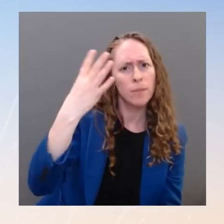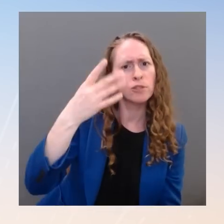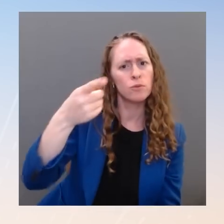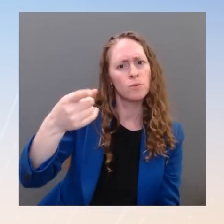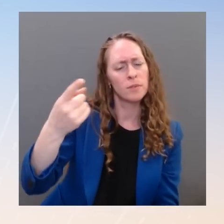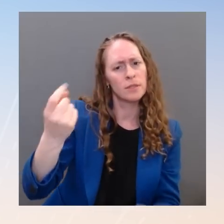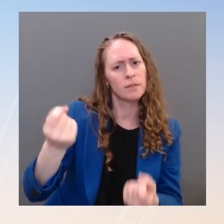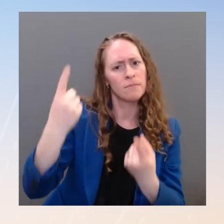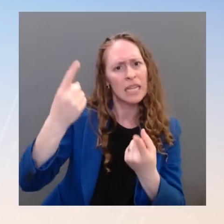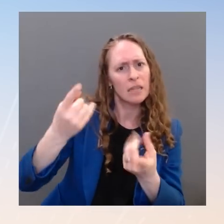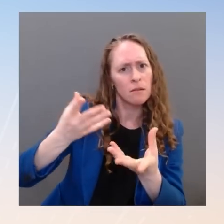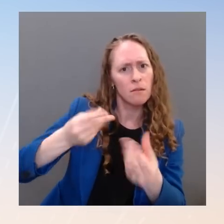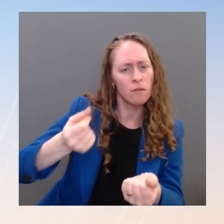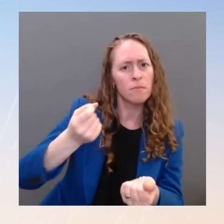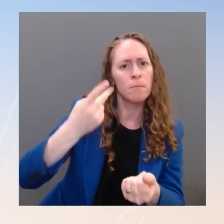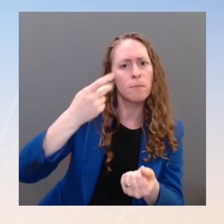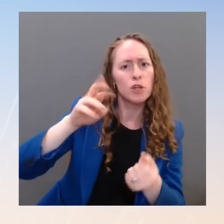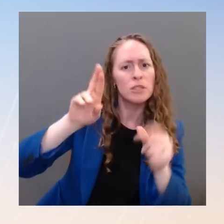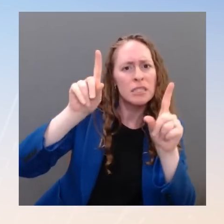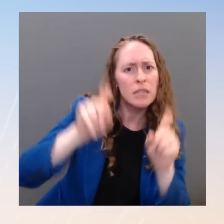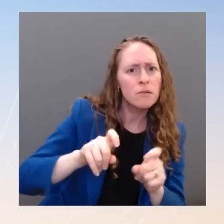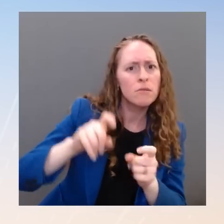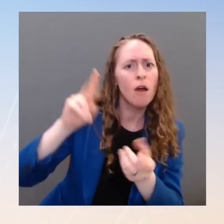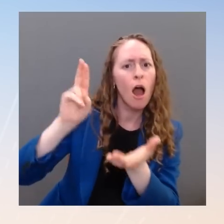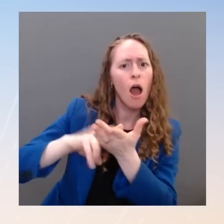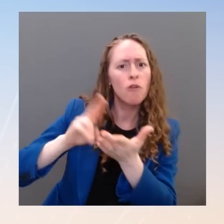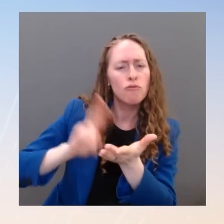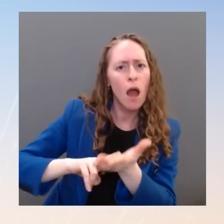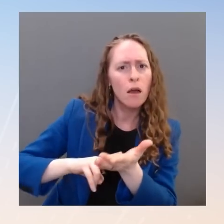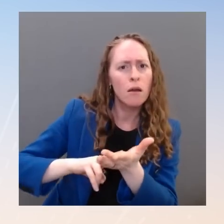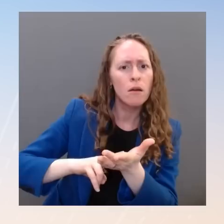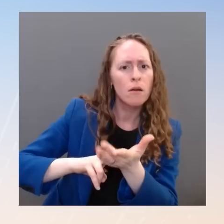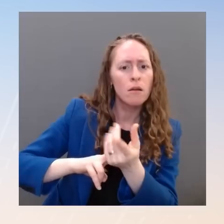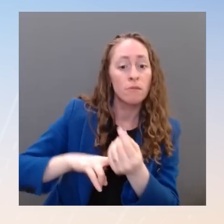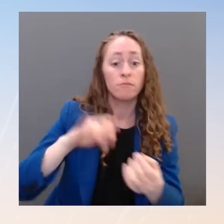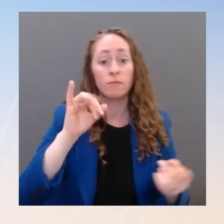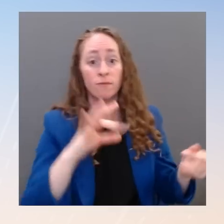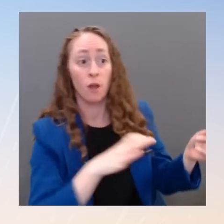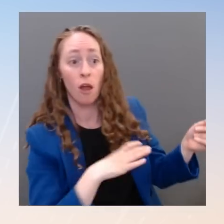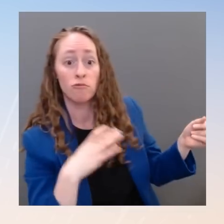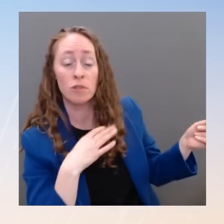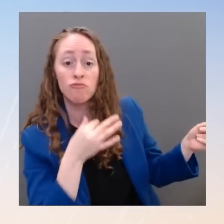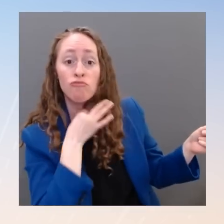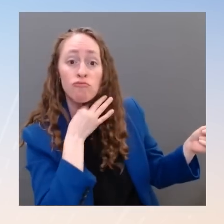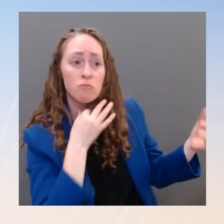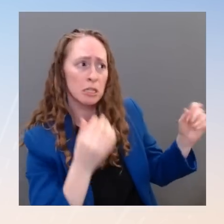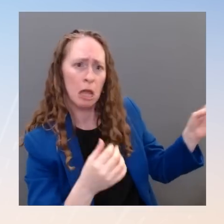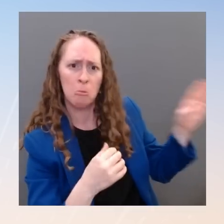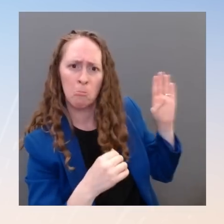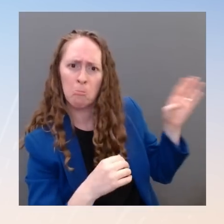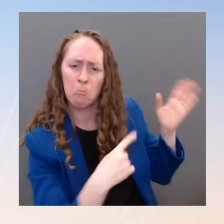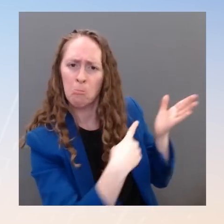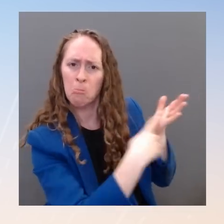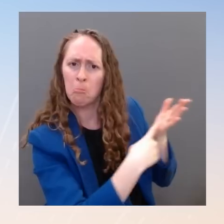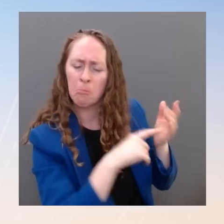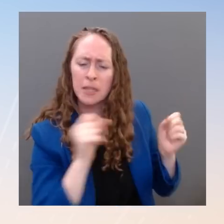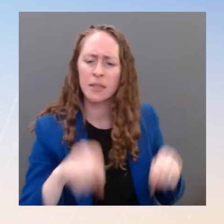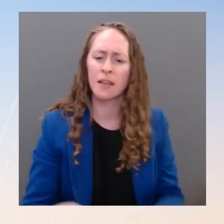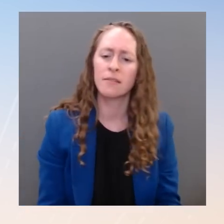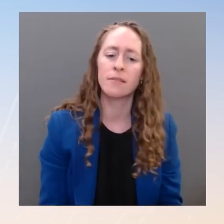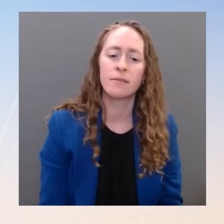or committees are interested in information, we'll have those discussions with them directly. Go ahead. Thanks, Jen. Two questions. My first question is about